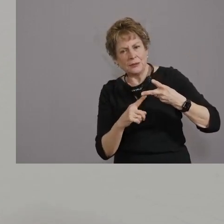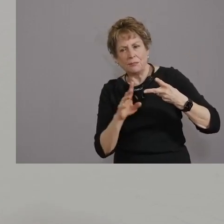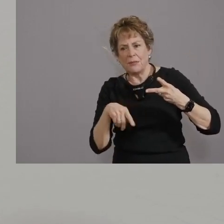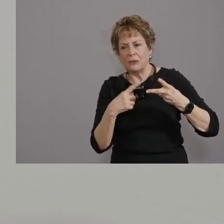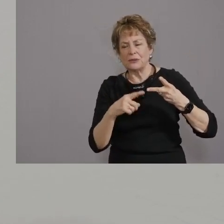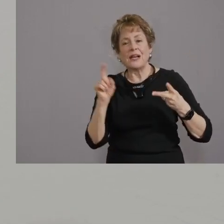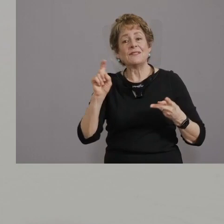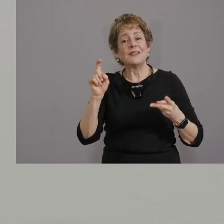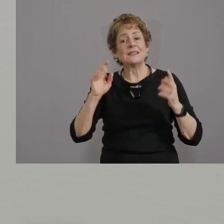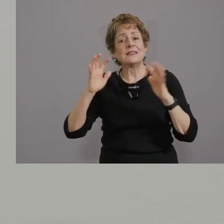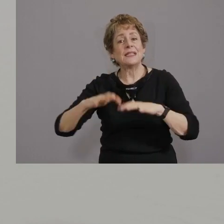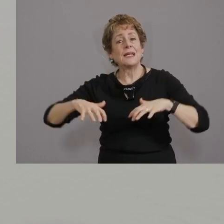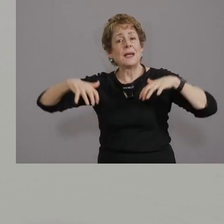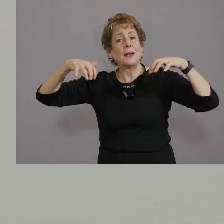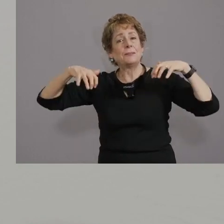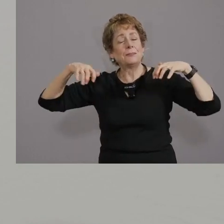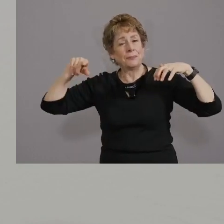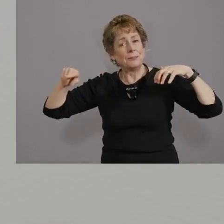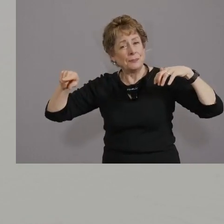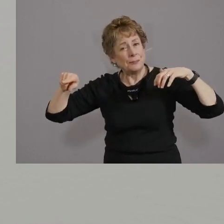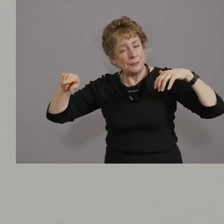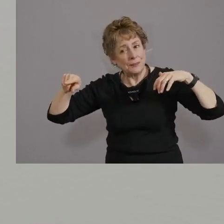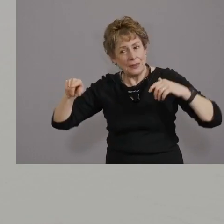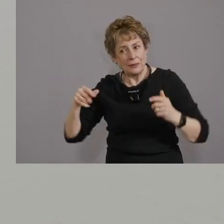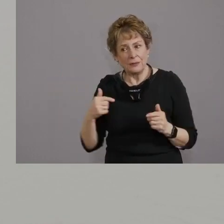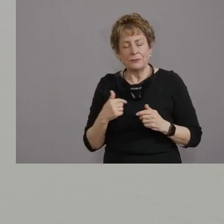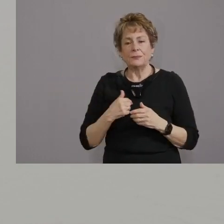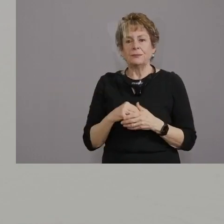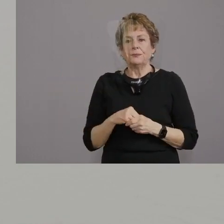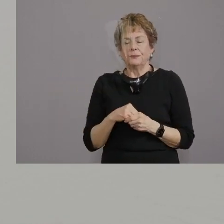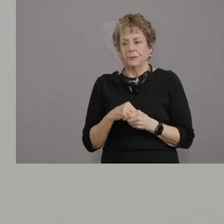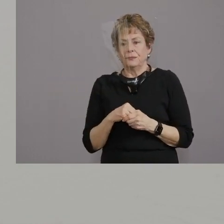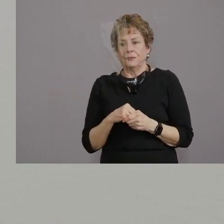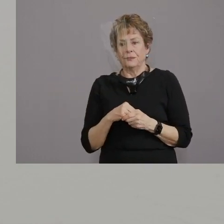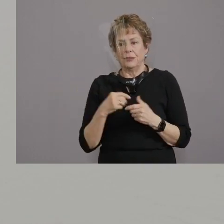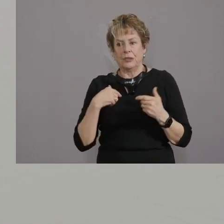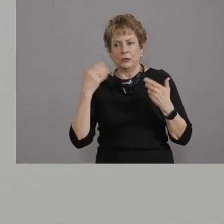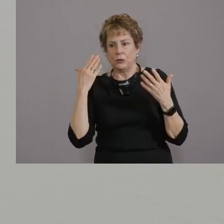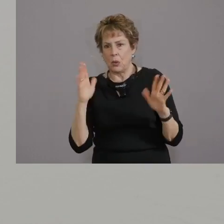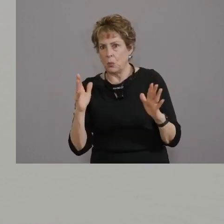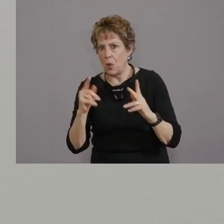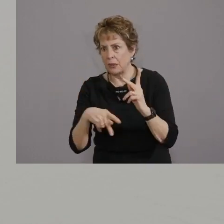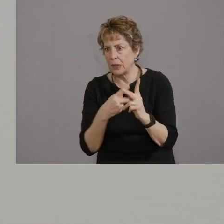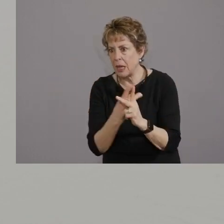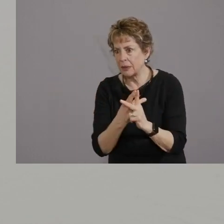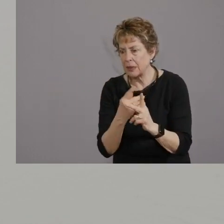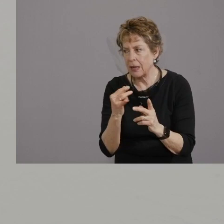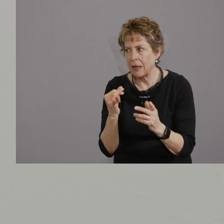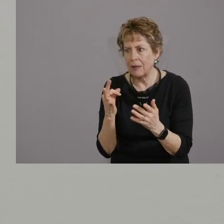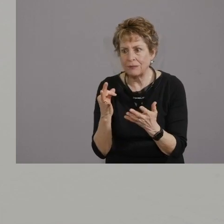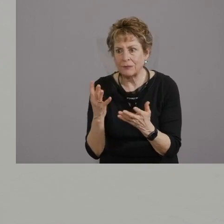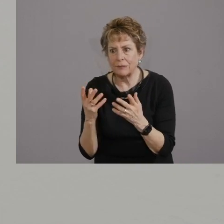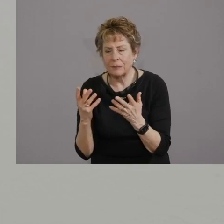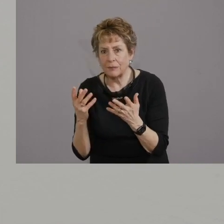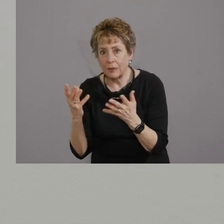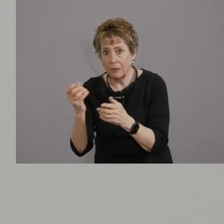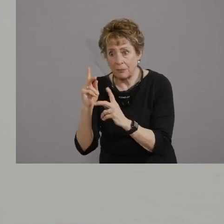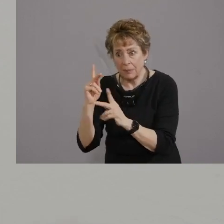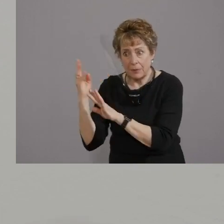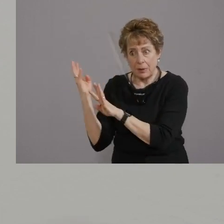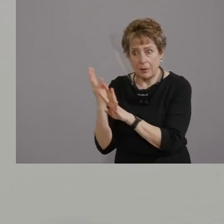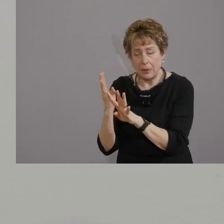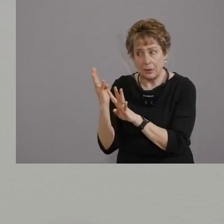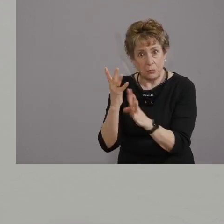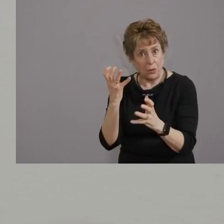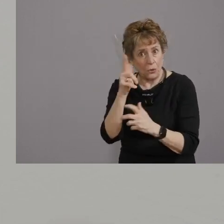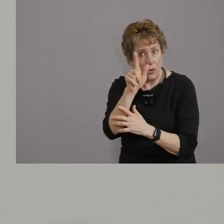what type of response we would get for a 24/7 site. We didn't know if people would want to be up at 3 a.m. getting their